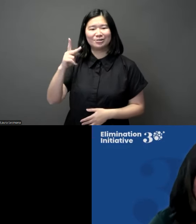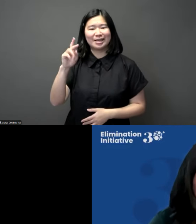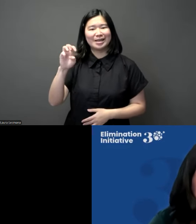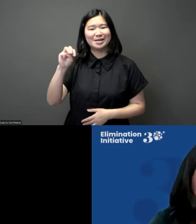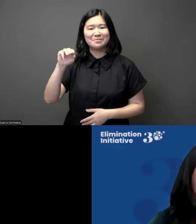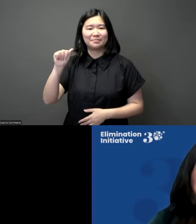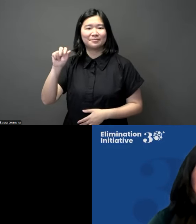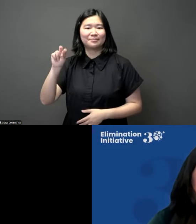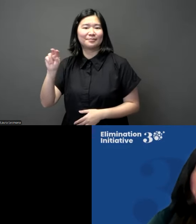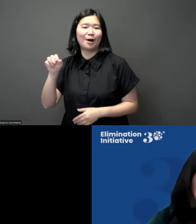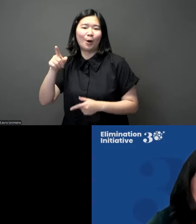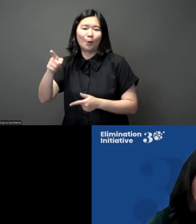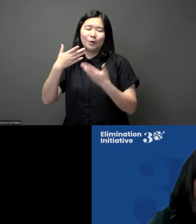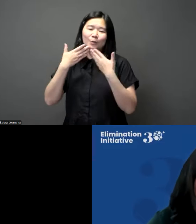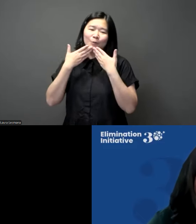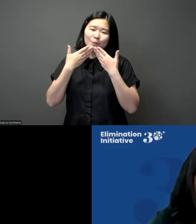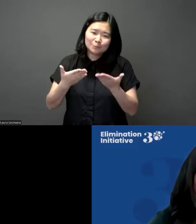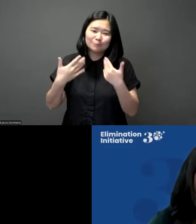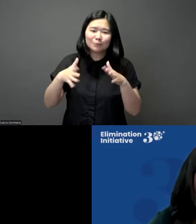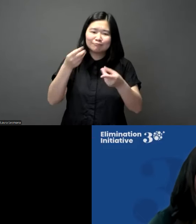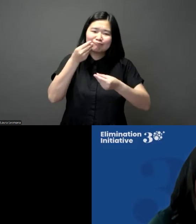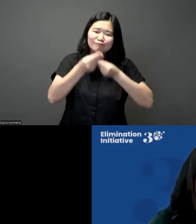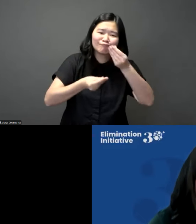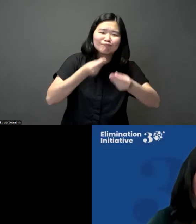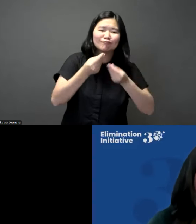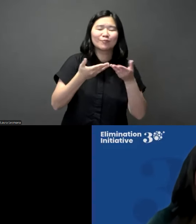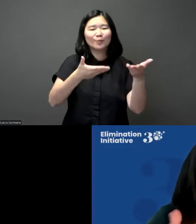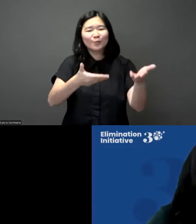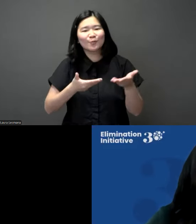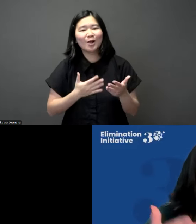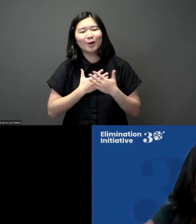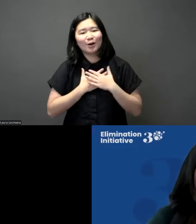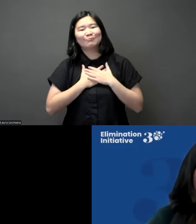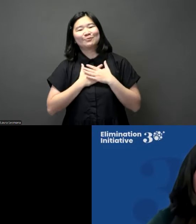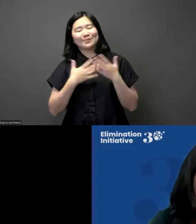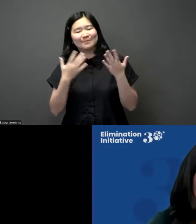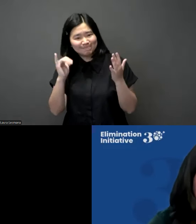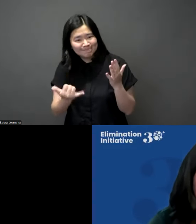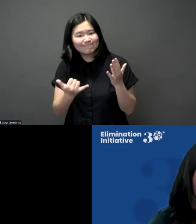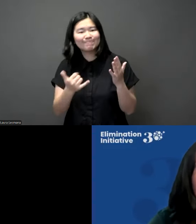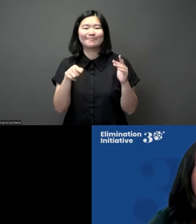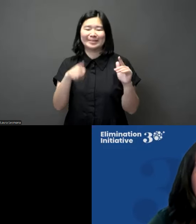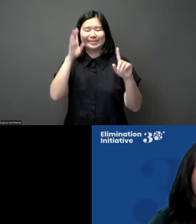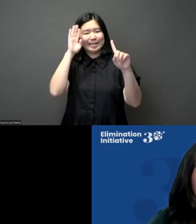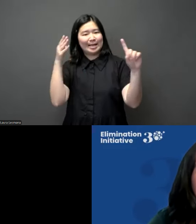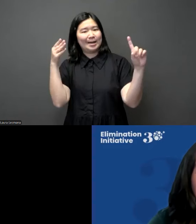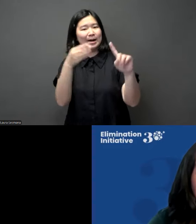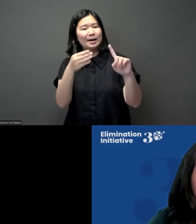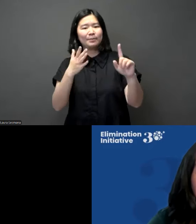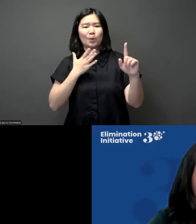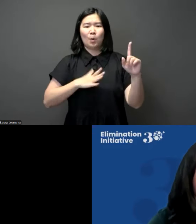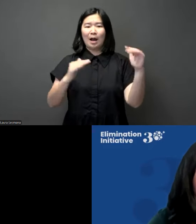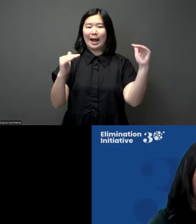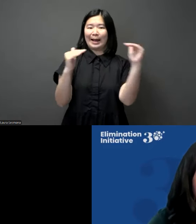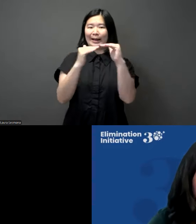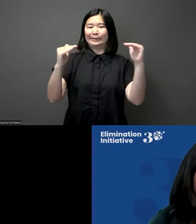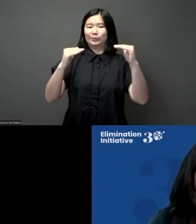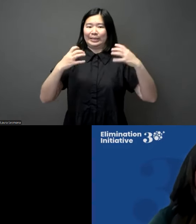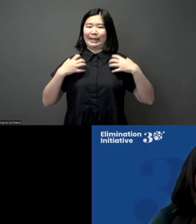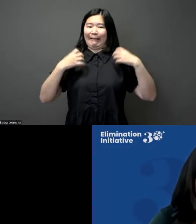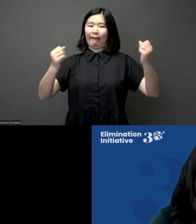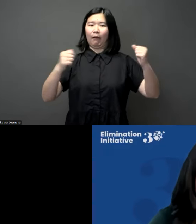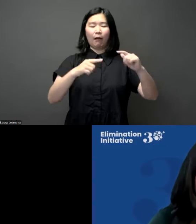the region. It's an honor to have you set the tone for today's discussion for us. I would now like to